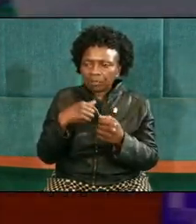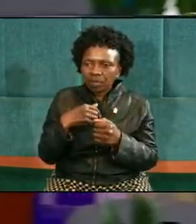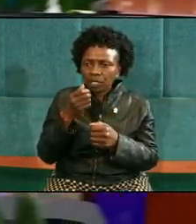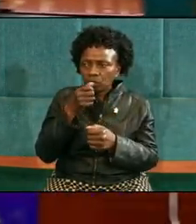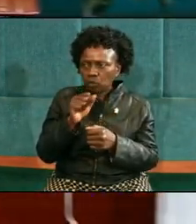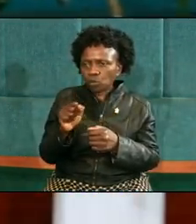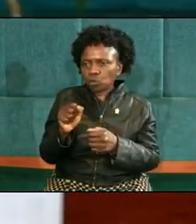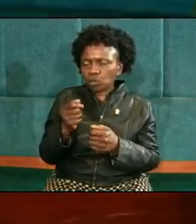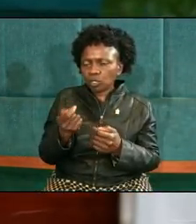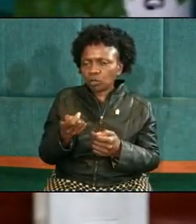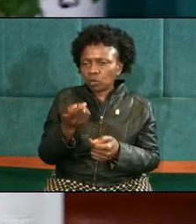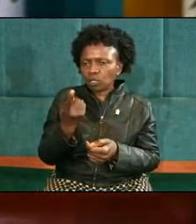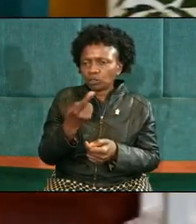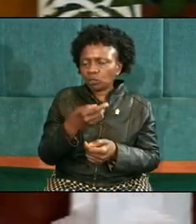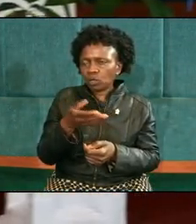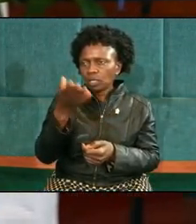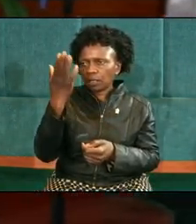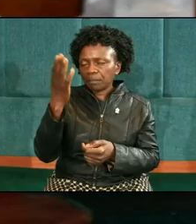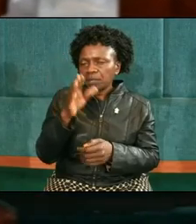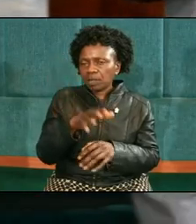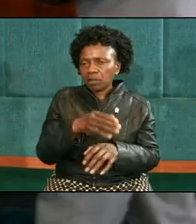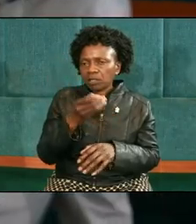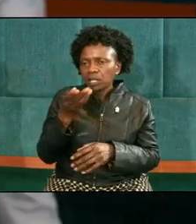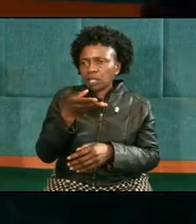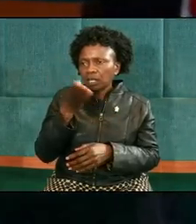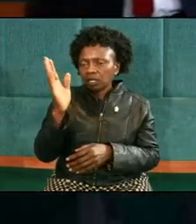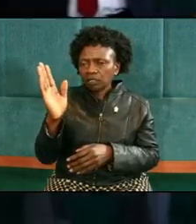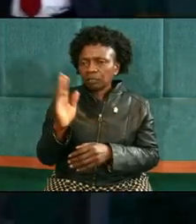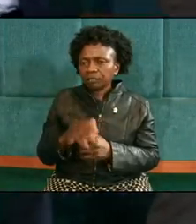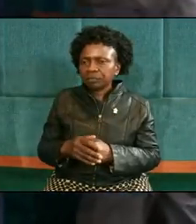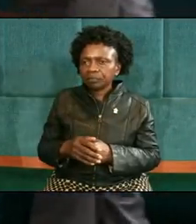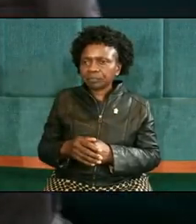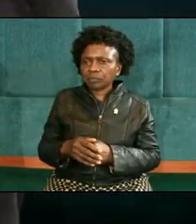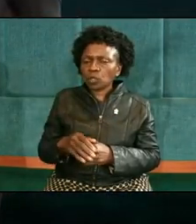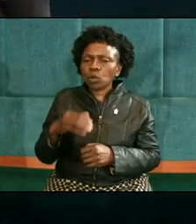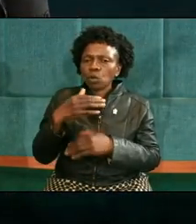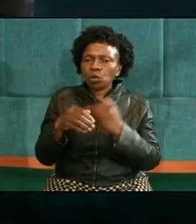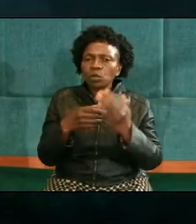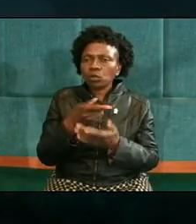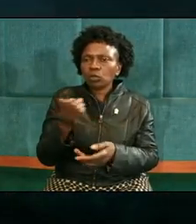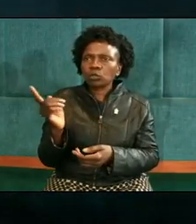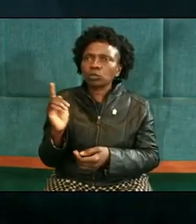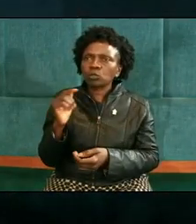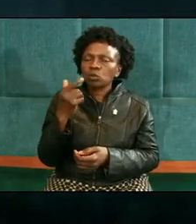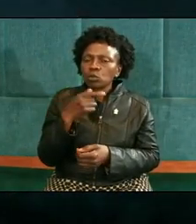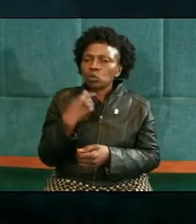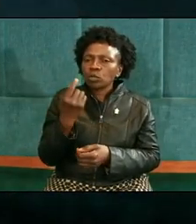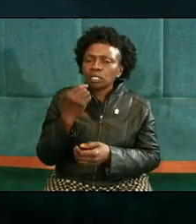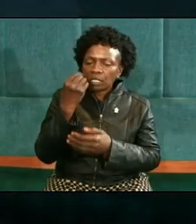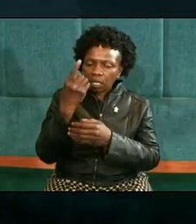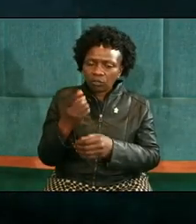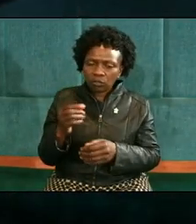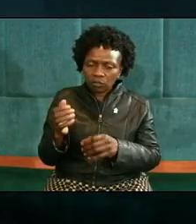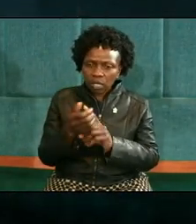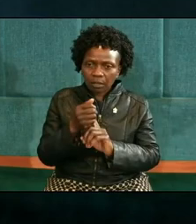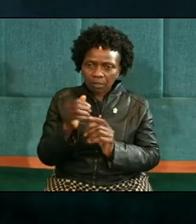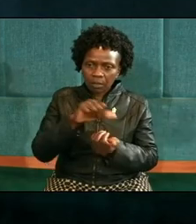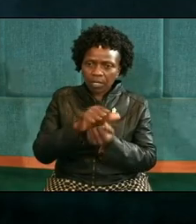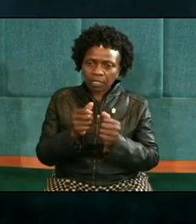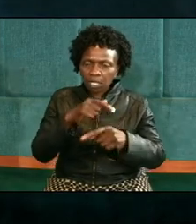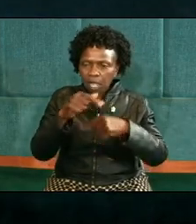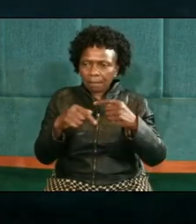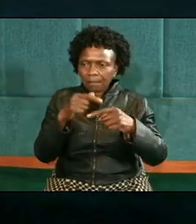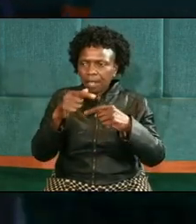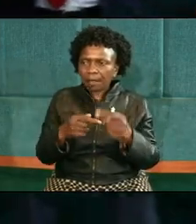ones to him belong, they are weak. I'm going to ask all those of you who have decided to be baptized, come on up, come